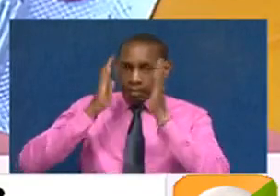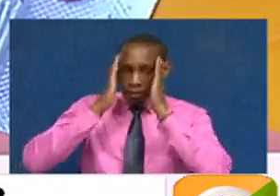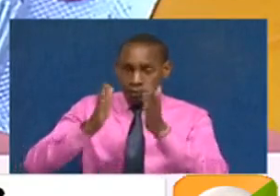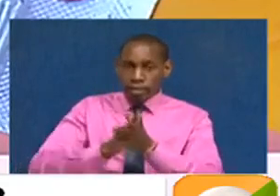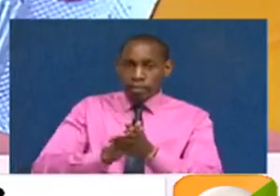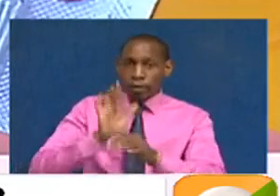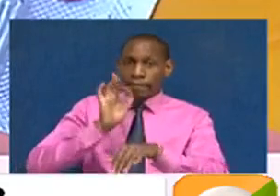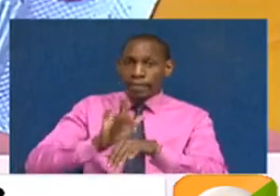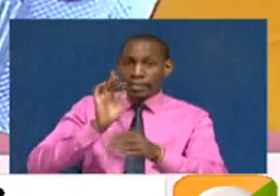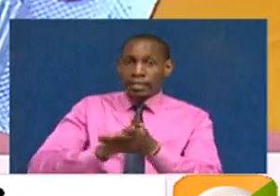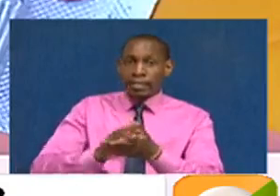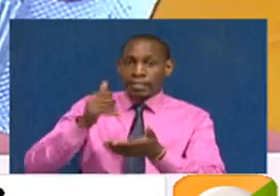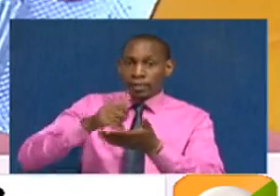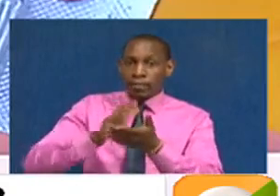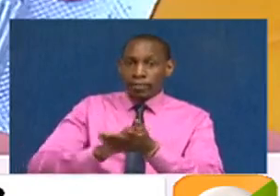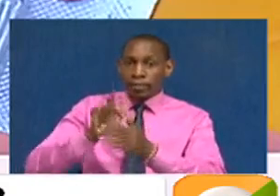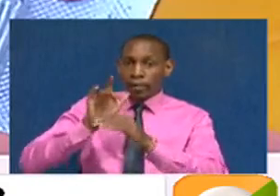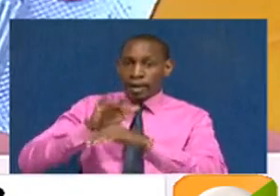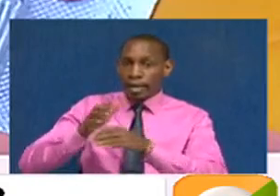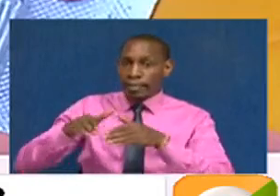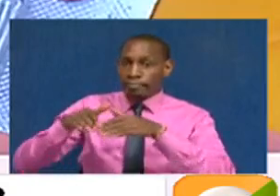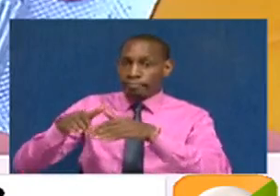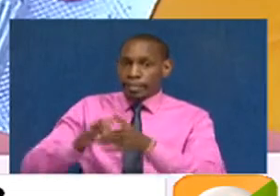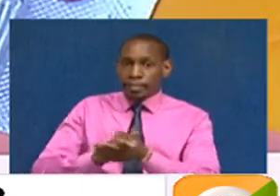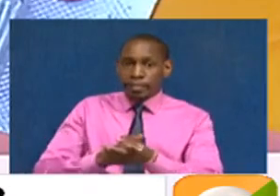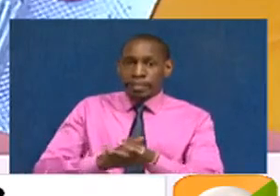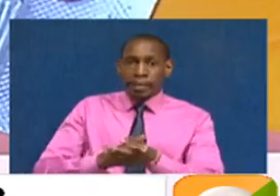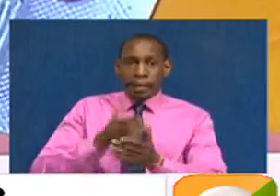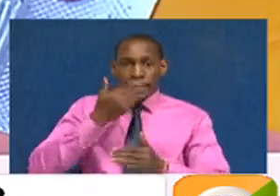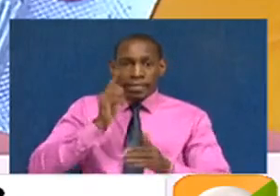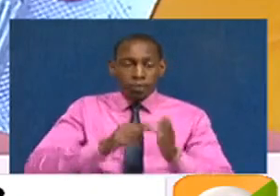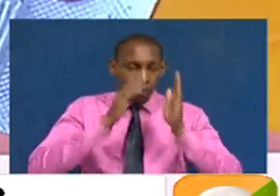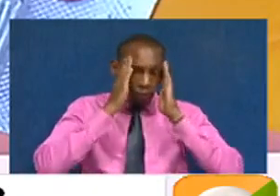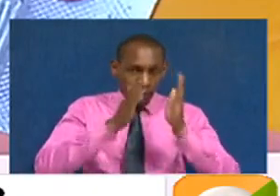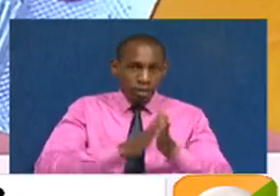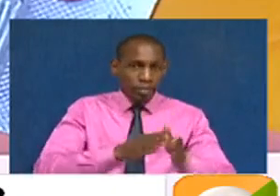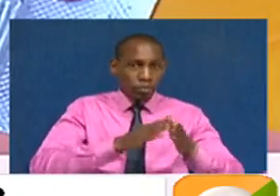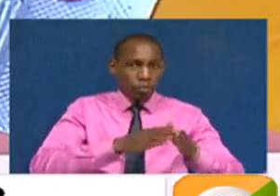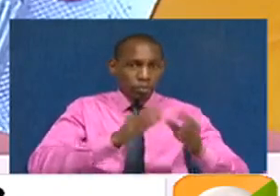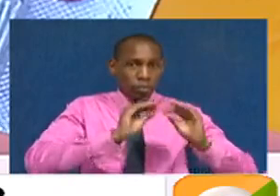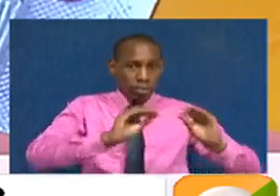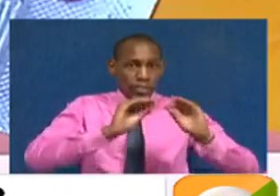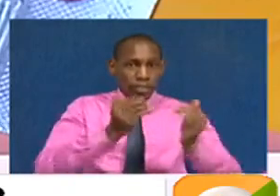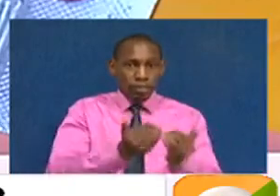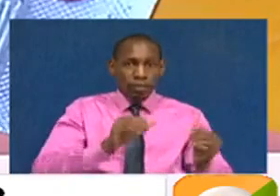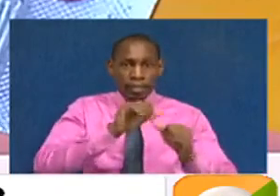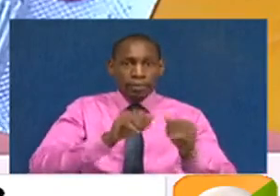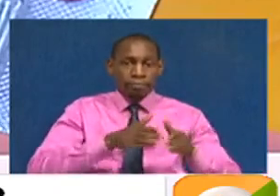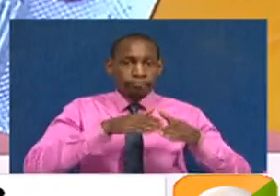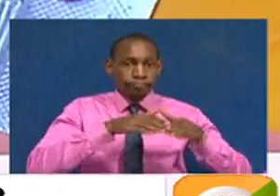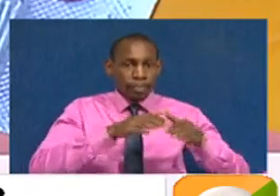on the consequences of engaging in early sex, the energy should be redirected to educating the minors about